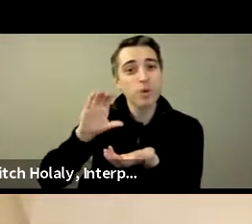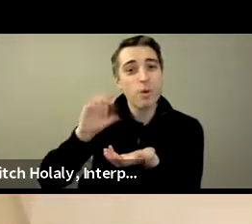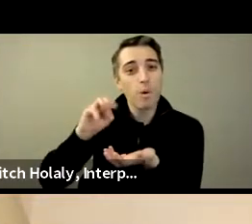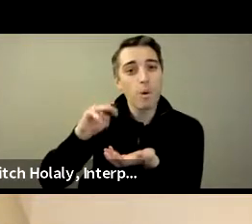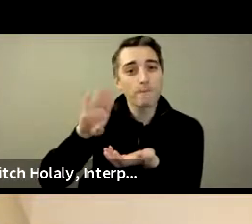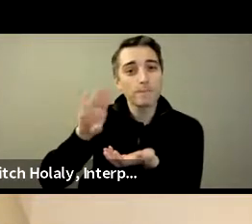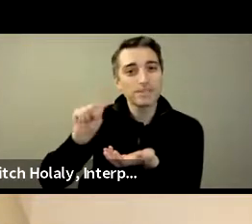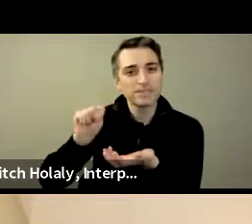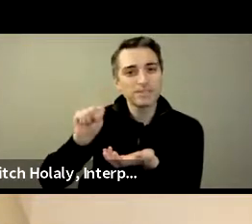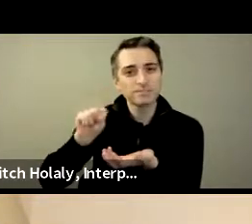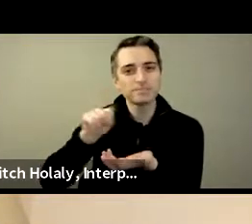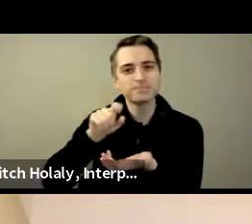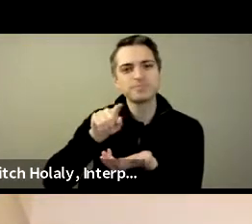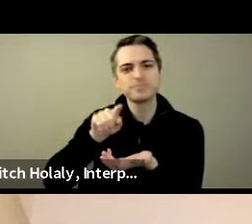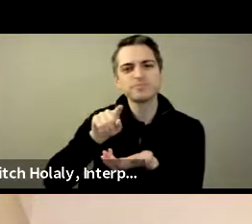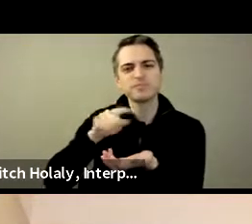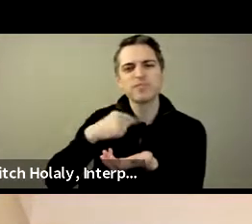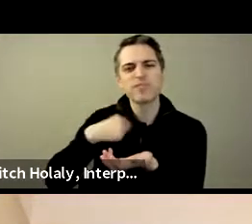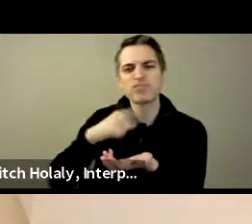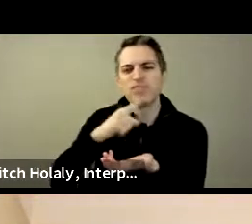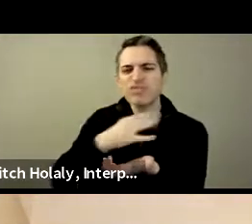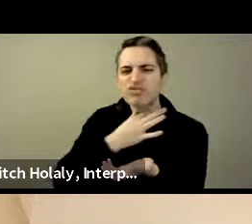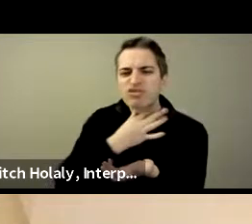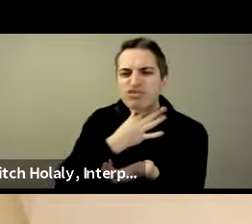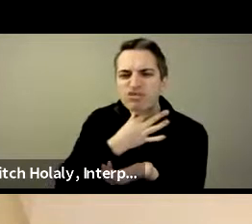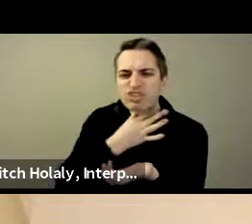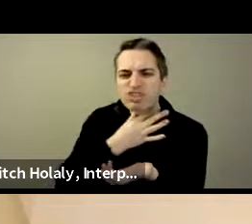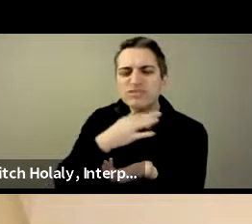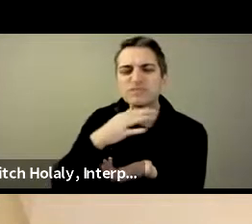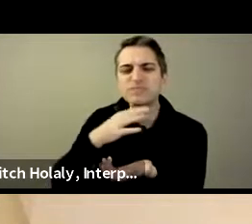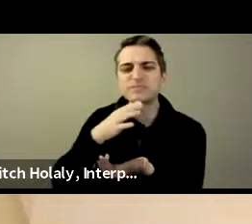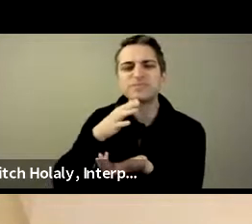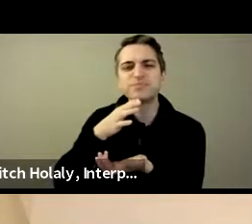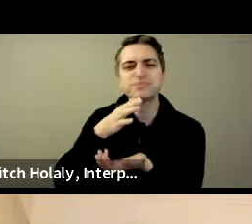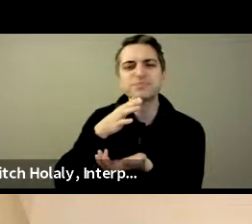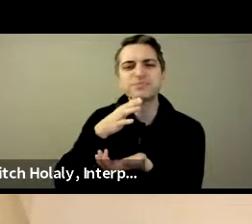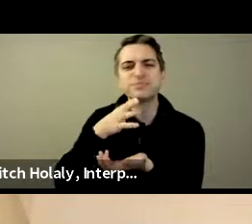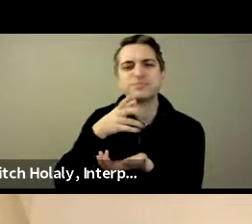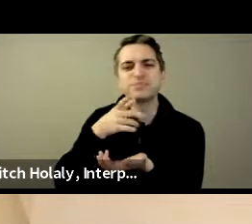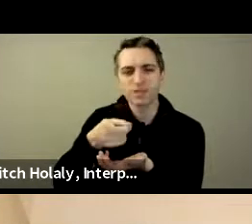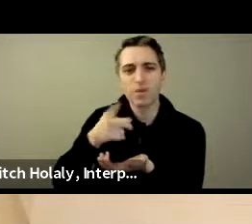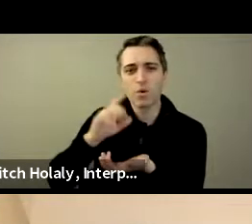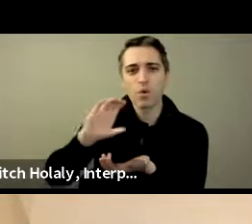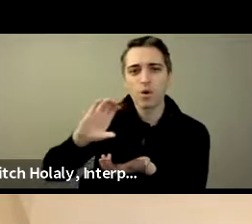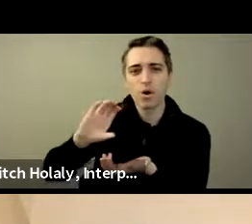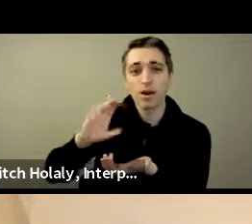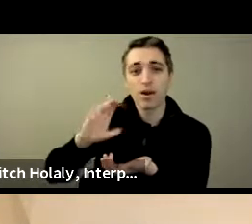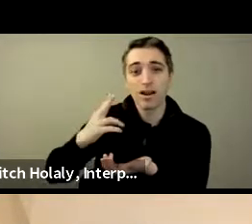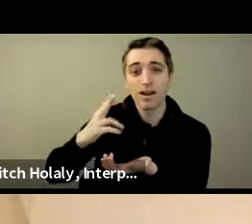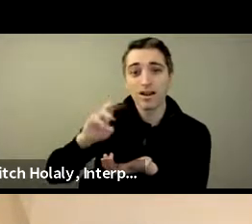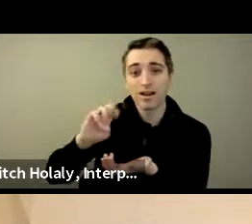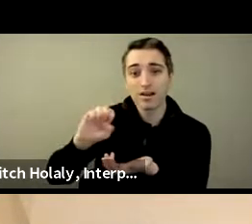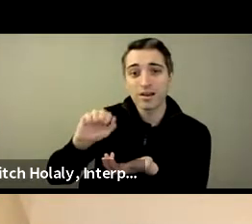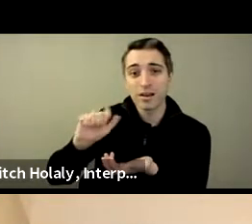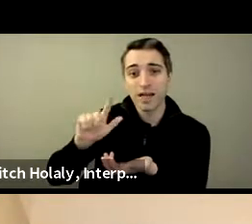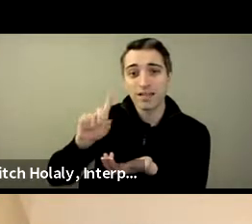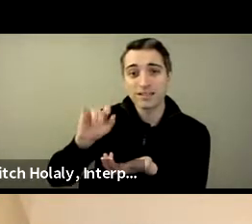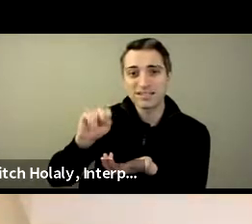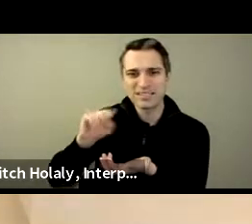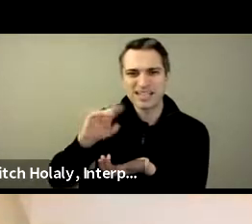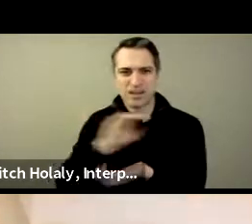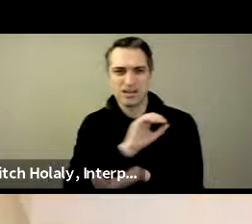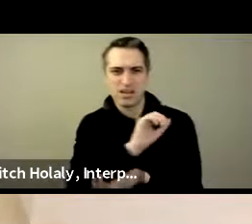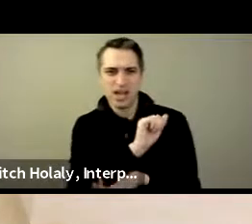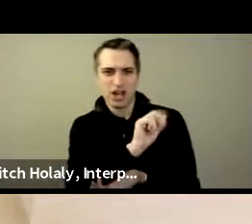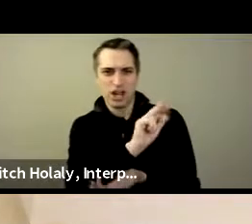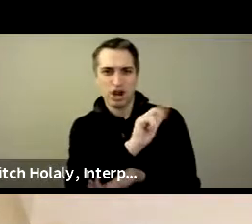I have an inquiry of a question relative to the Chaldean population and the Arab population. Now,